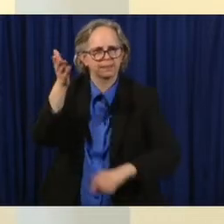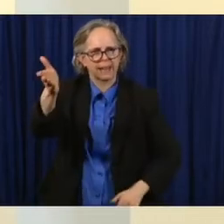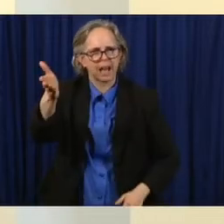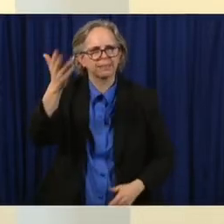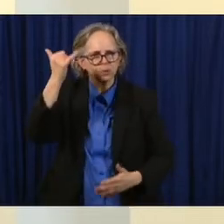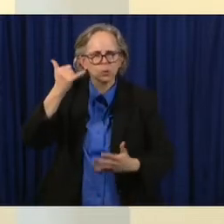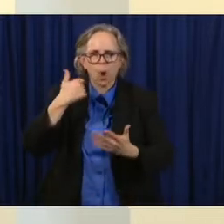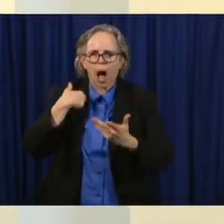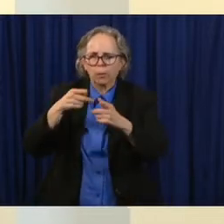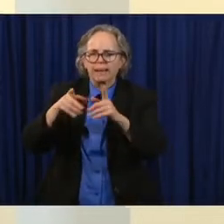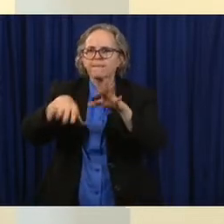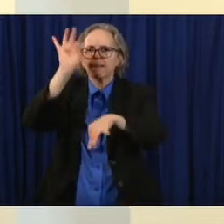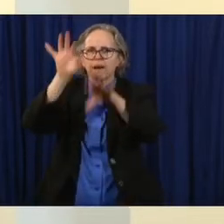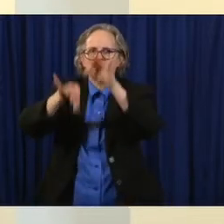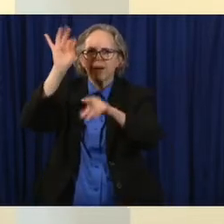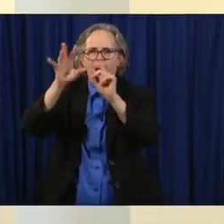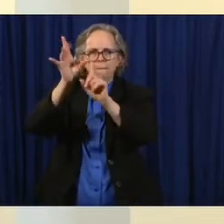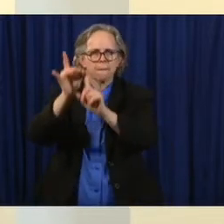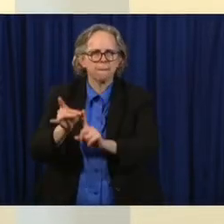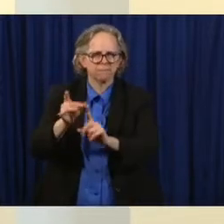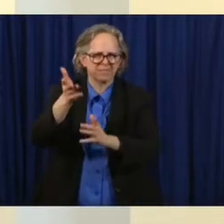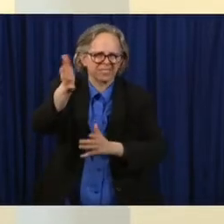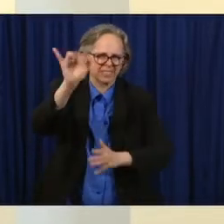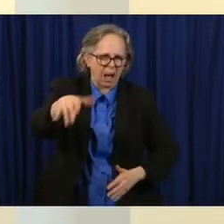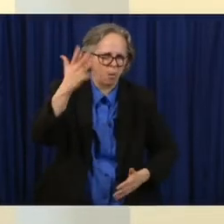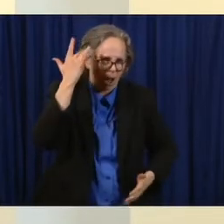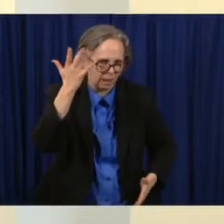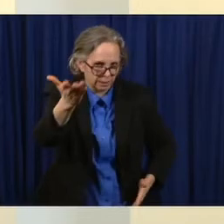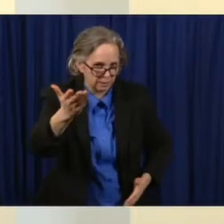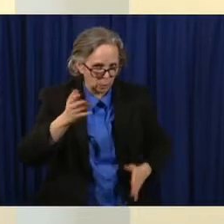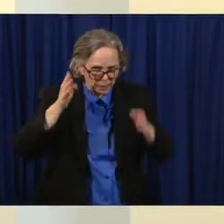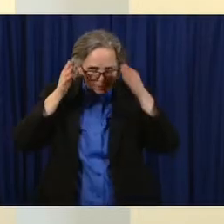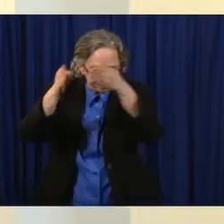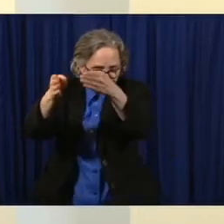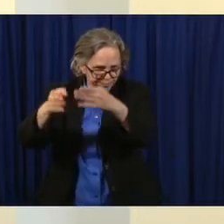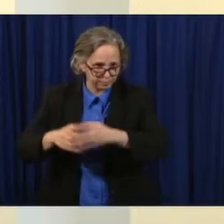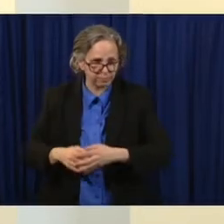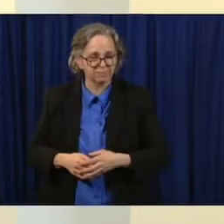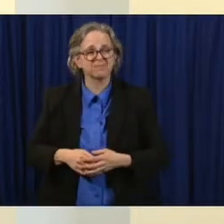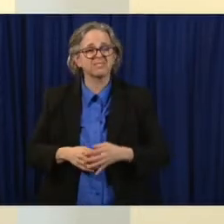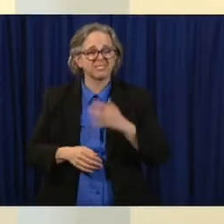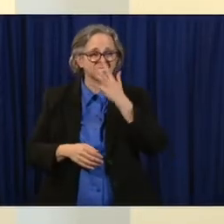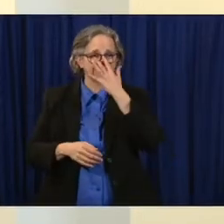what we know is a certain percentage of people, many were asymptomatic in the prison.